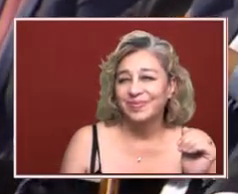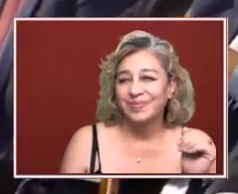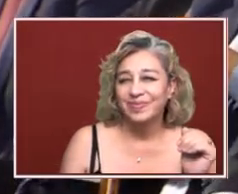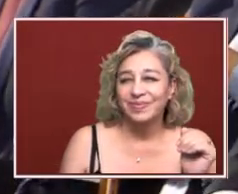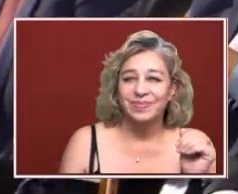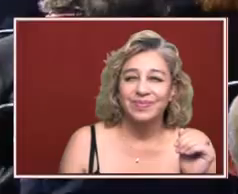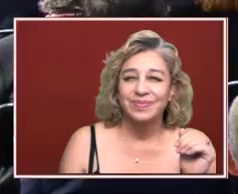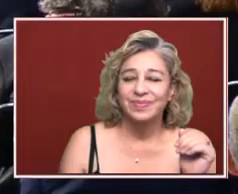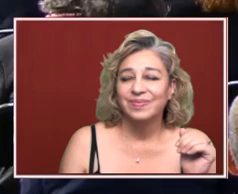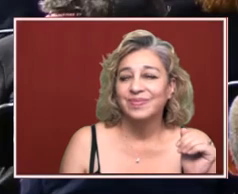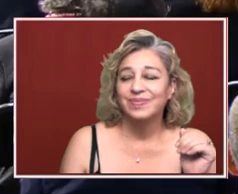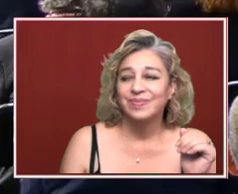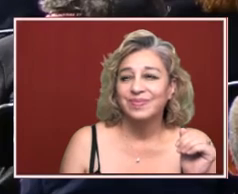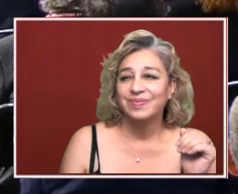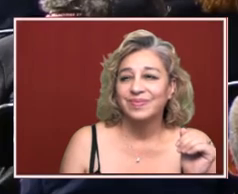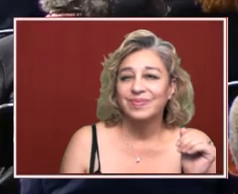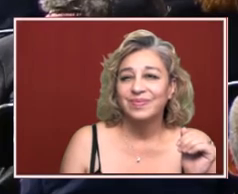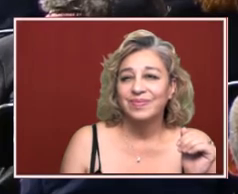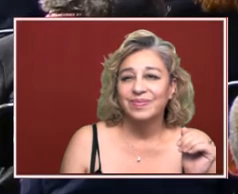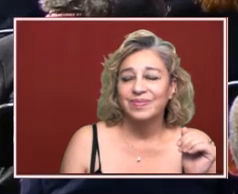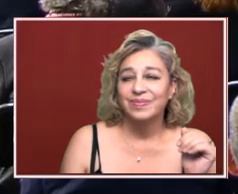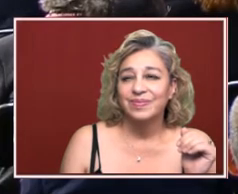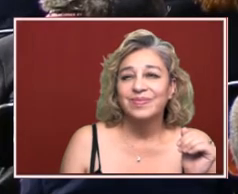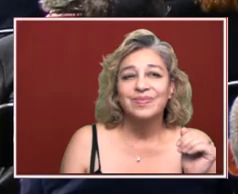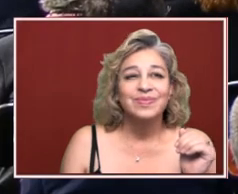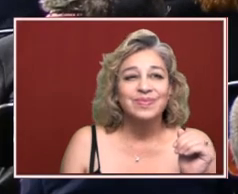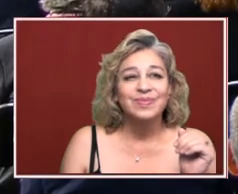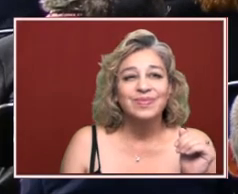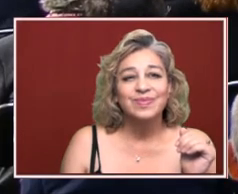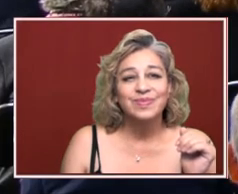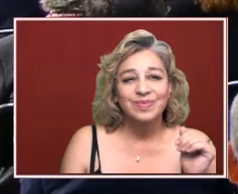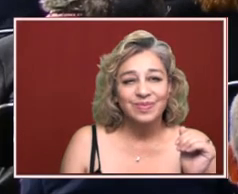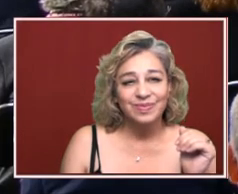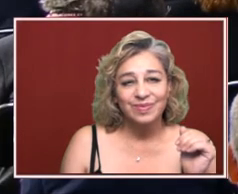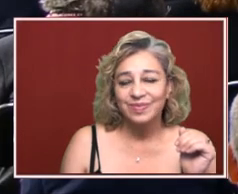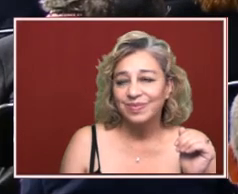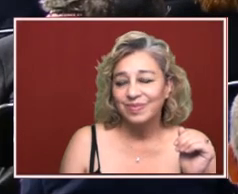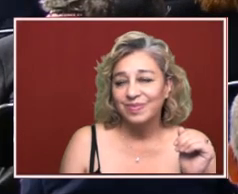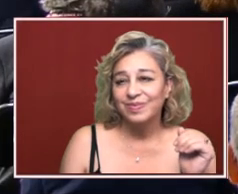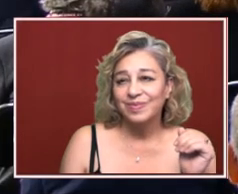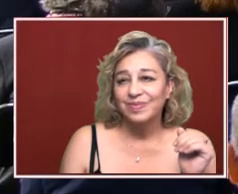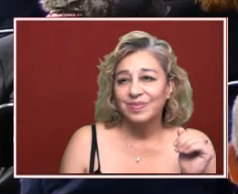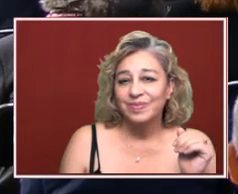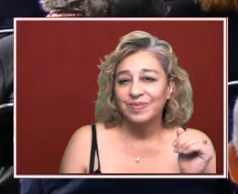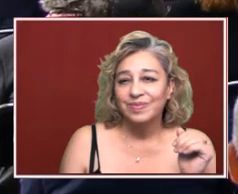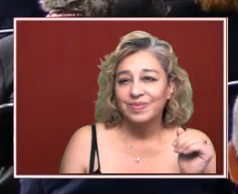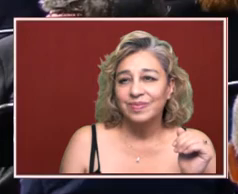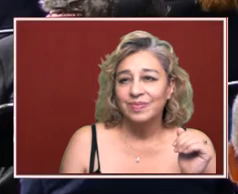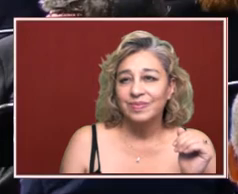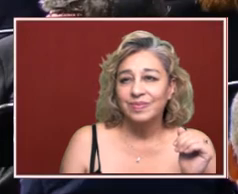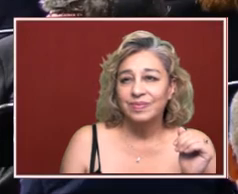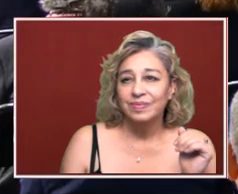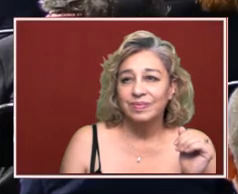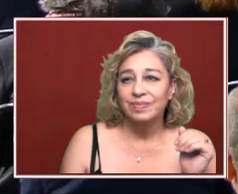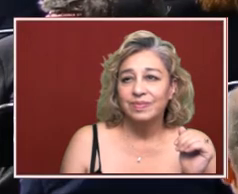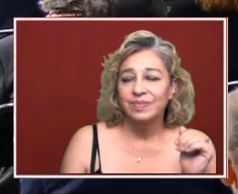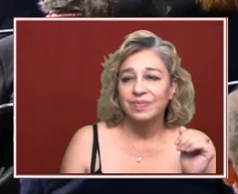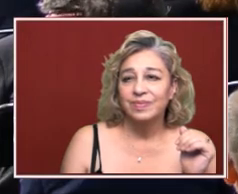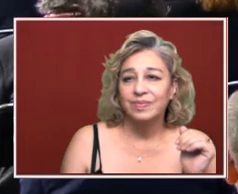Sí saben que la relación con Estados Unidos históricamente.